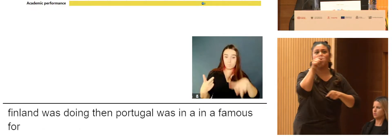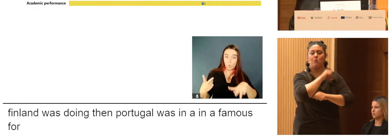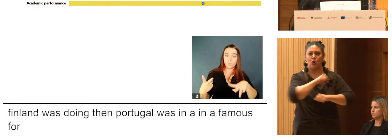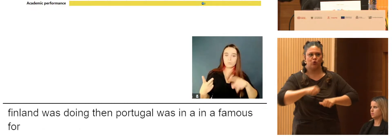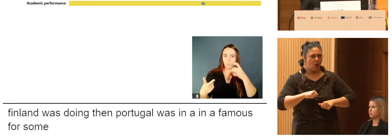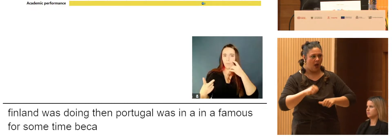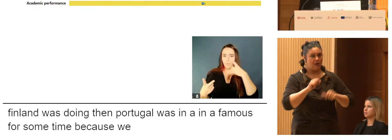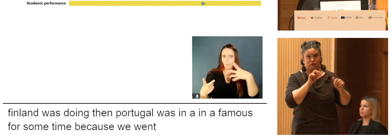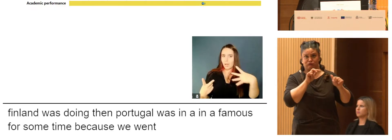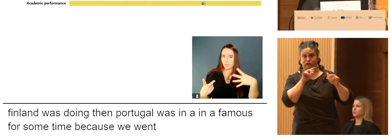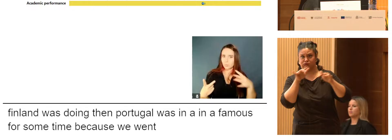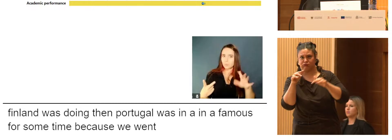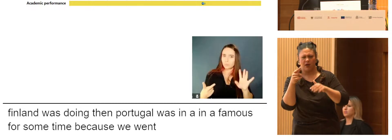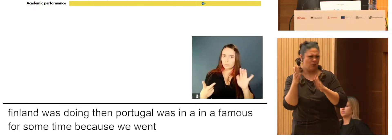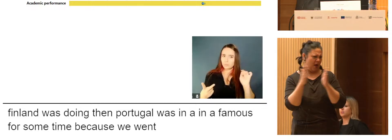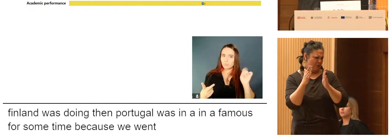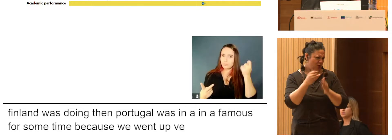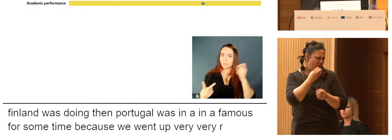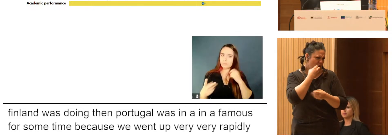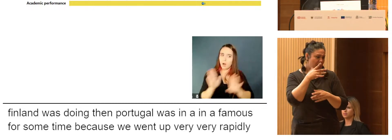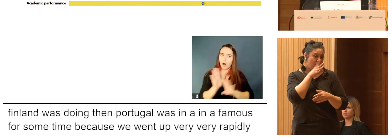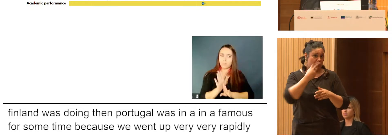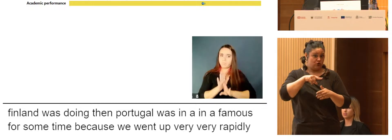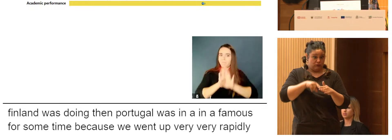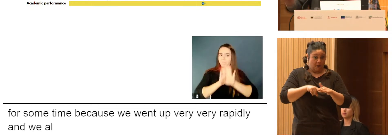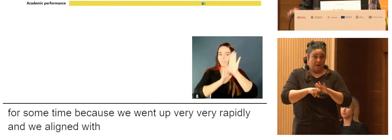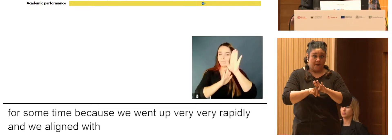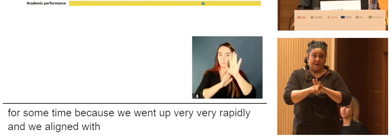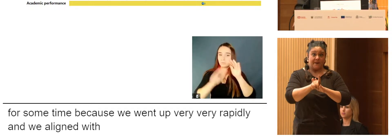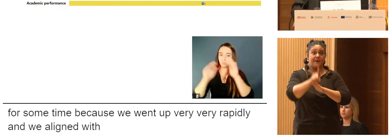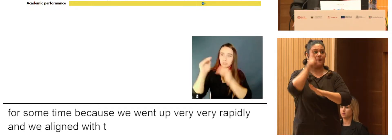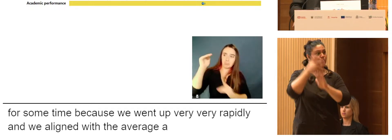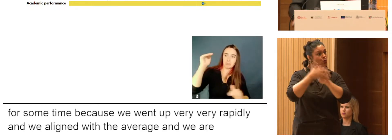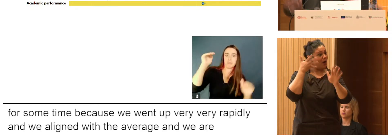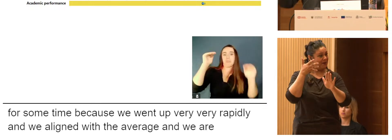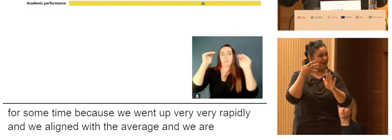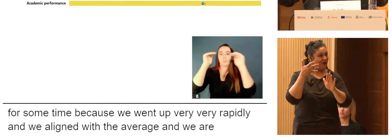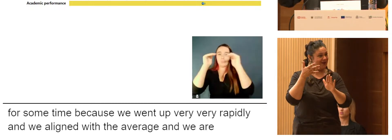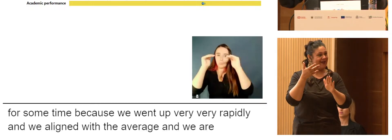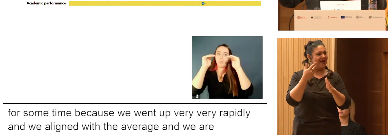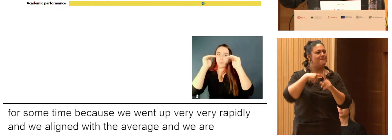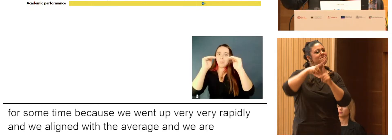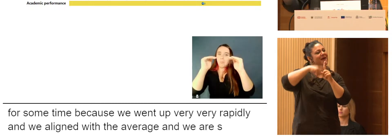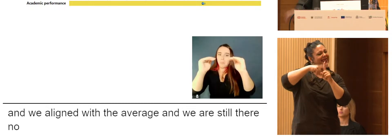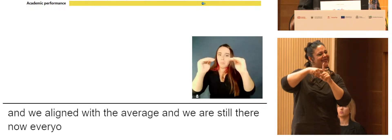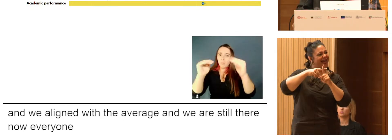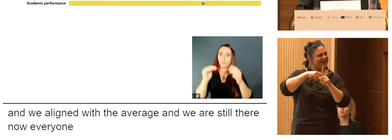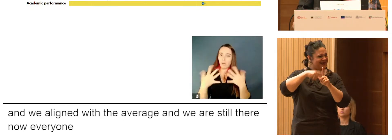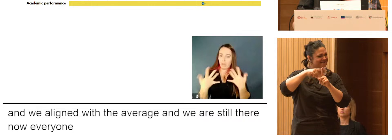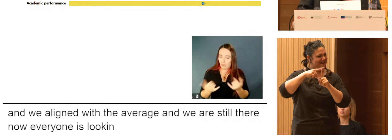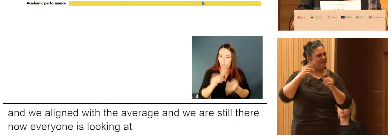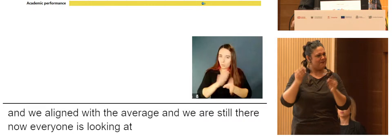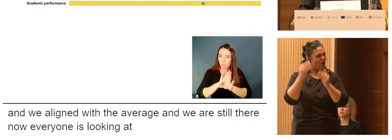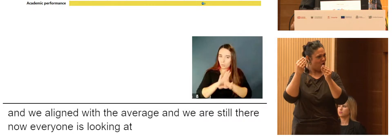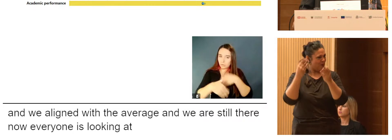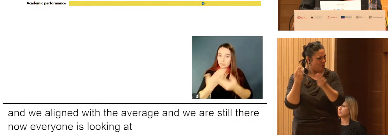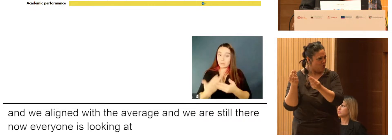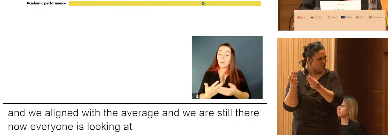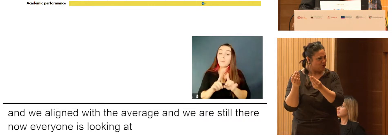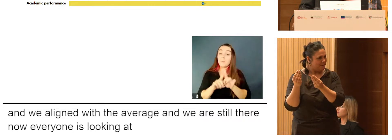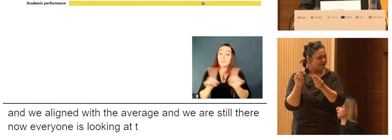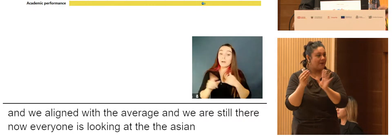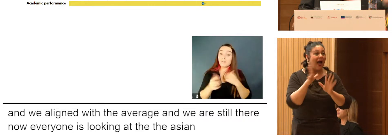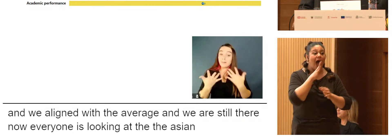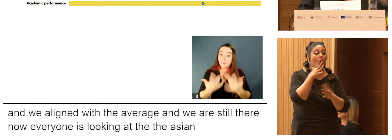went up very, very rapidly and we aligned with the average and we are still there. Now everyone is looking at the Asian